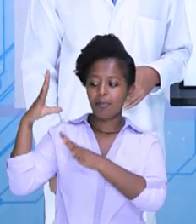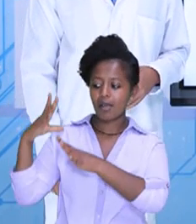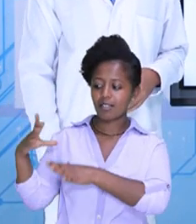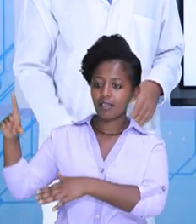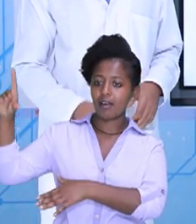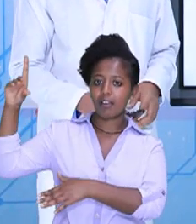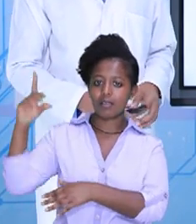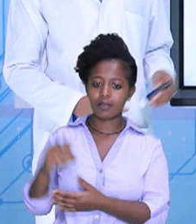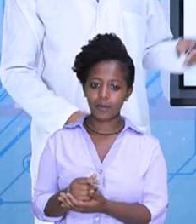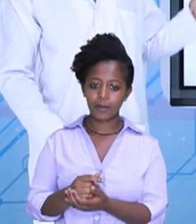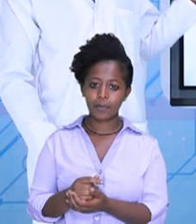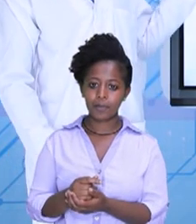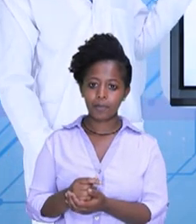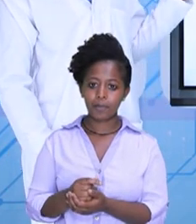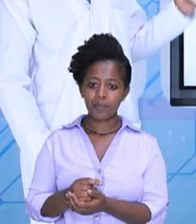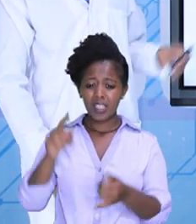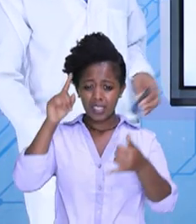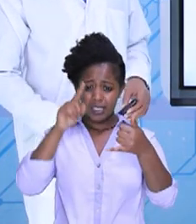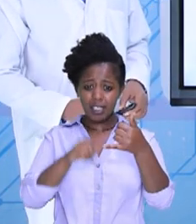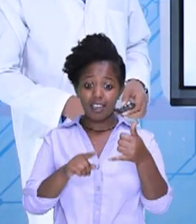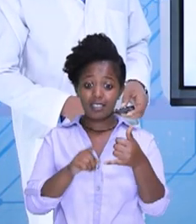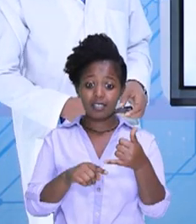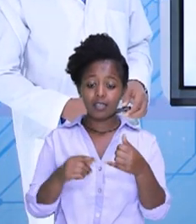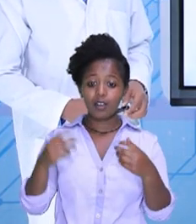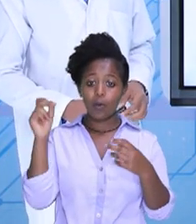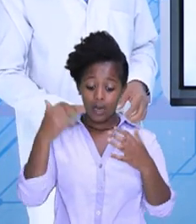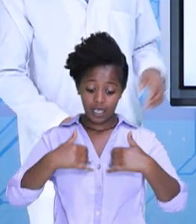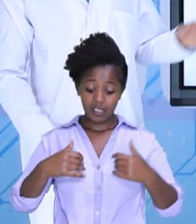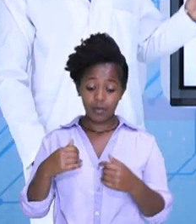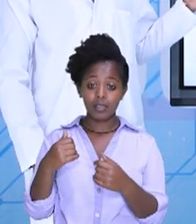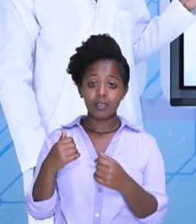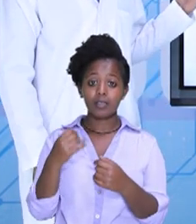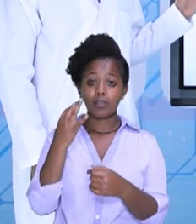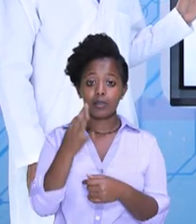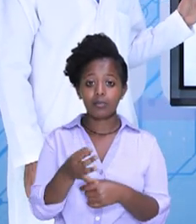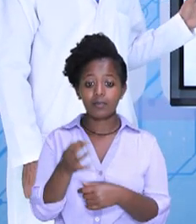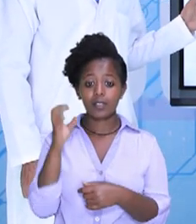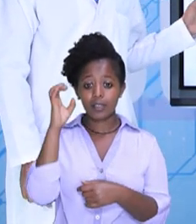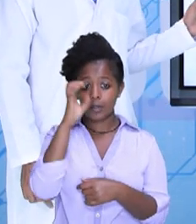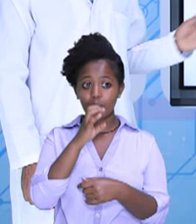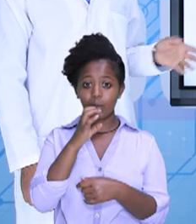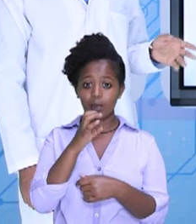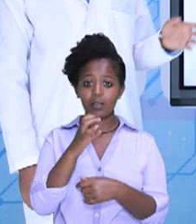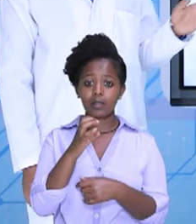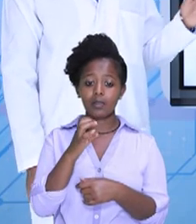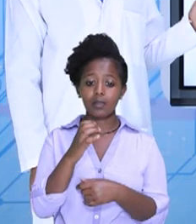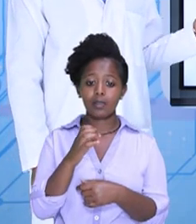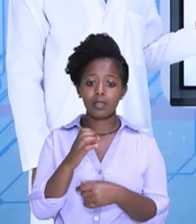Highlands. And the last wild animal of Ethiopia is wild